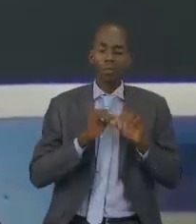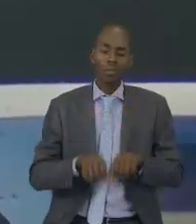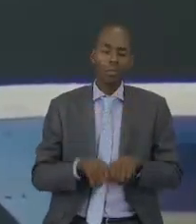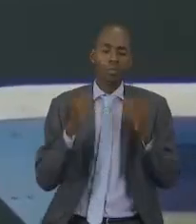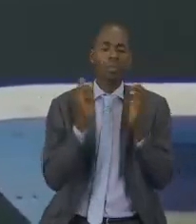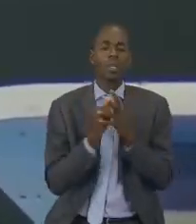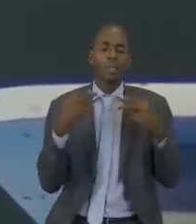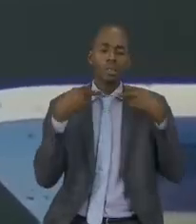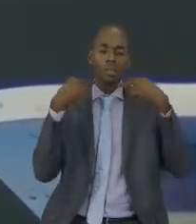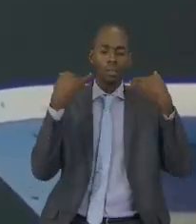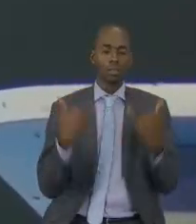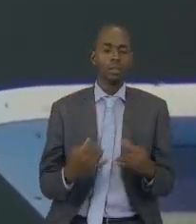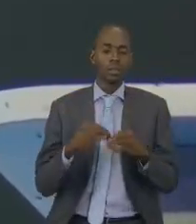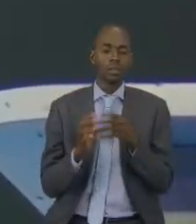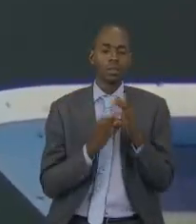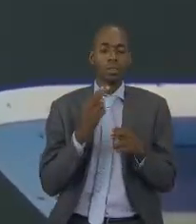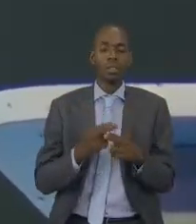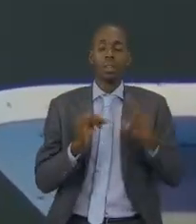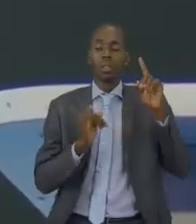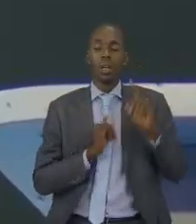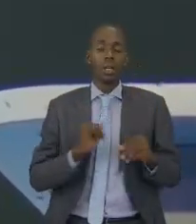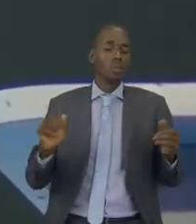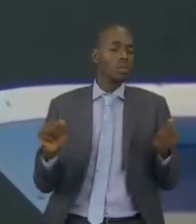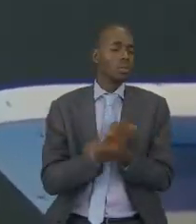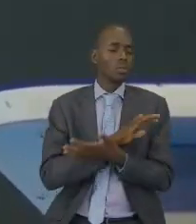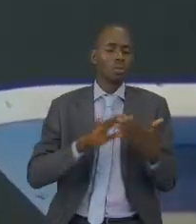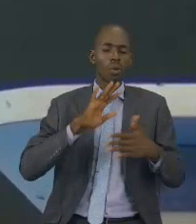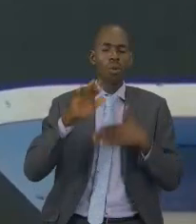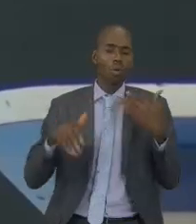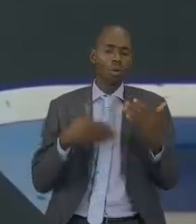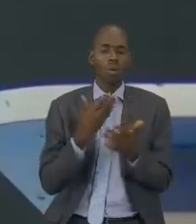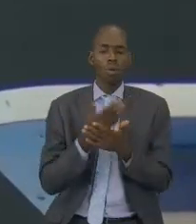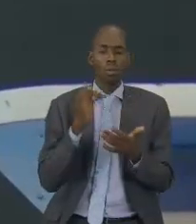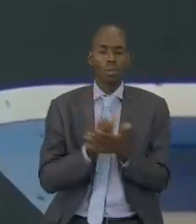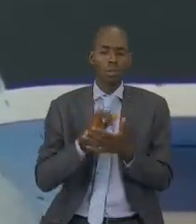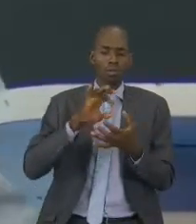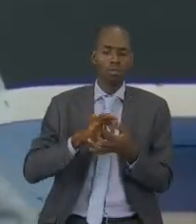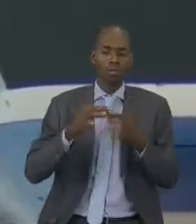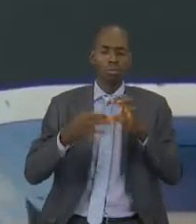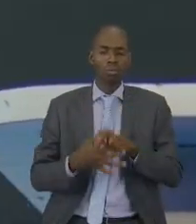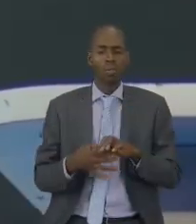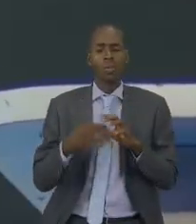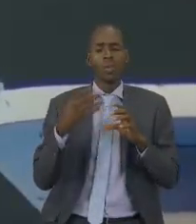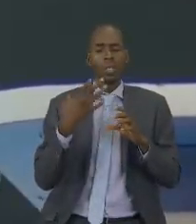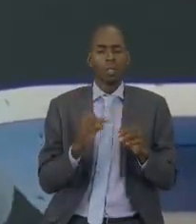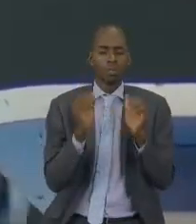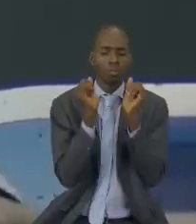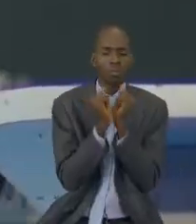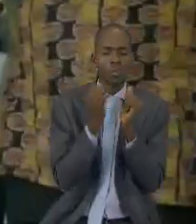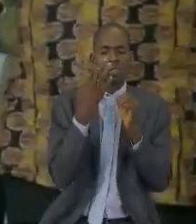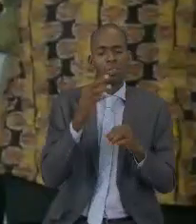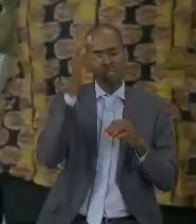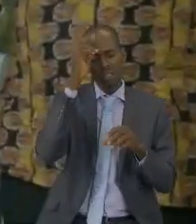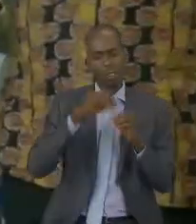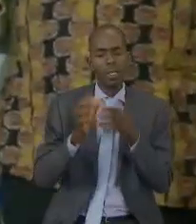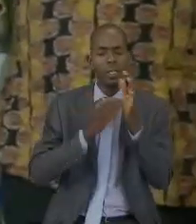right now. I destroy all those fetters and chains and shackles in